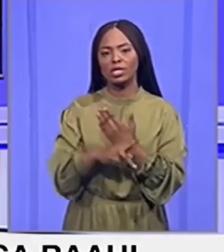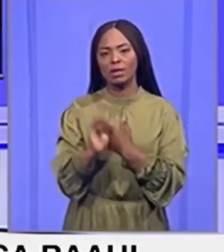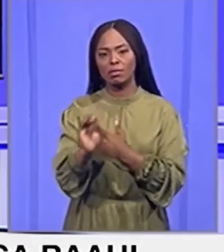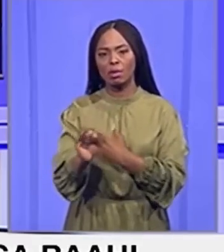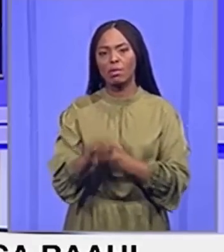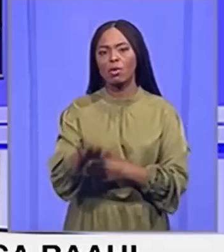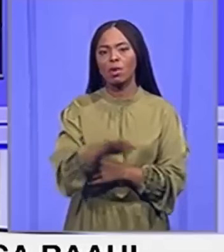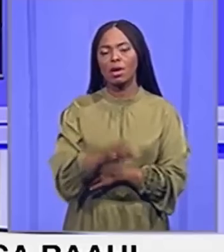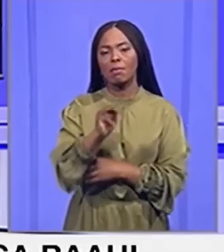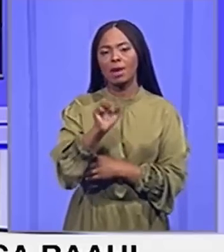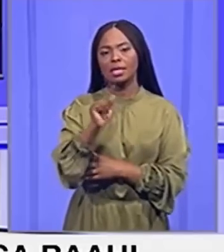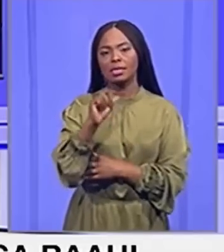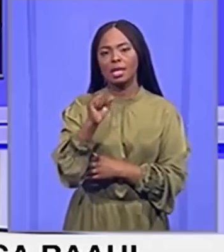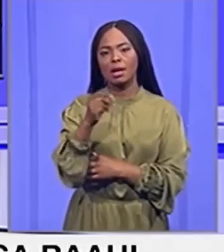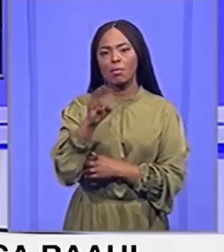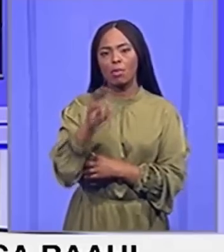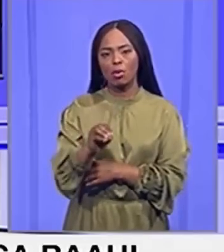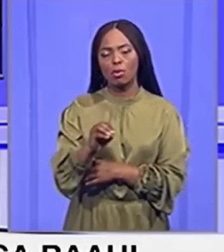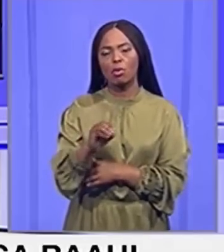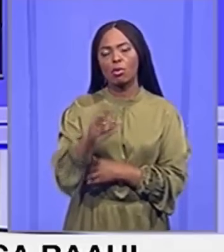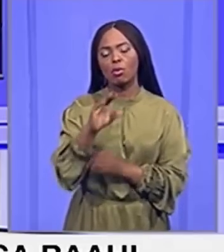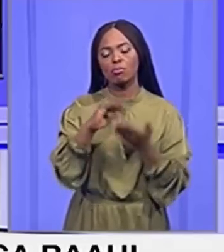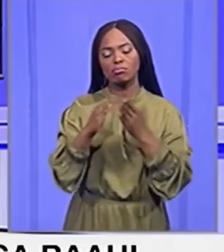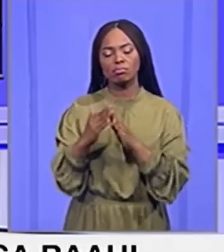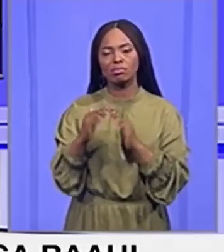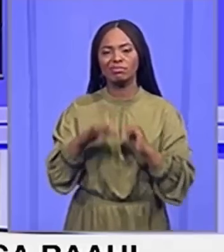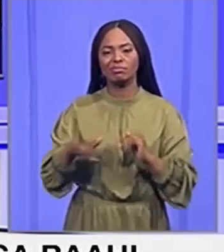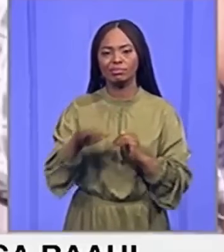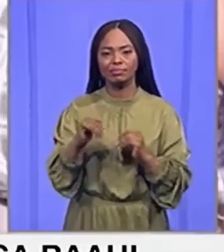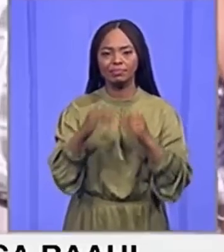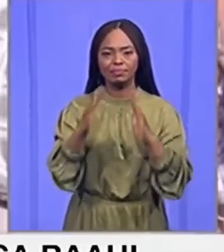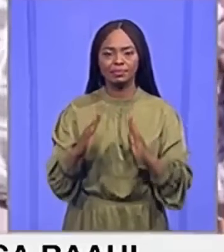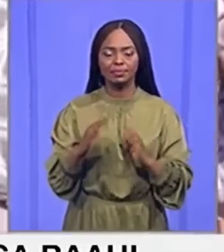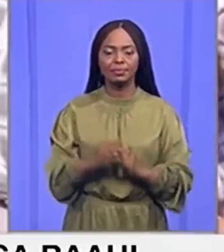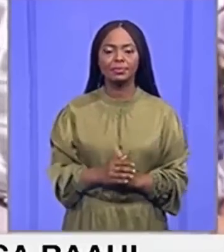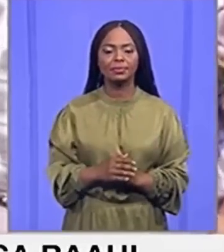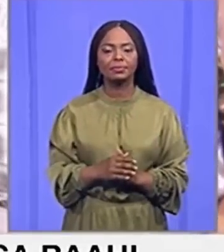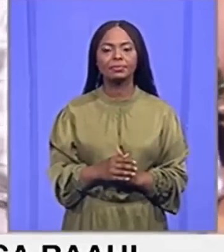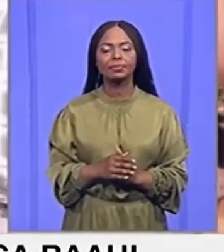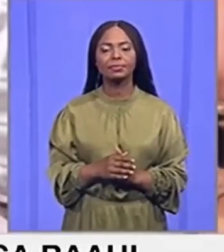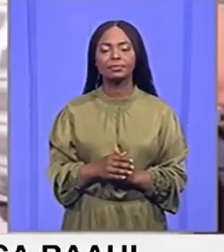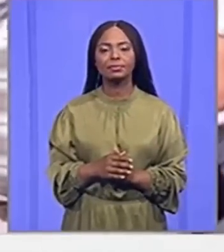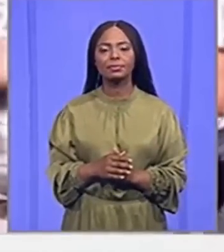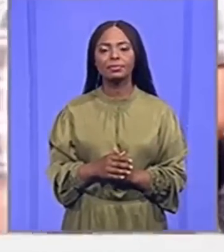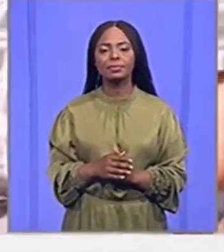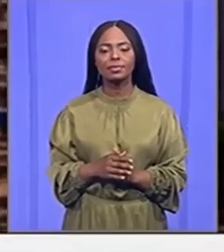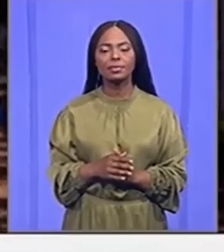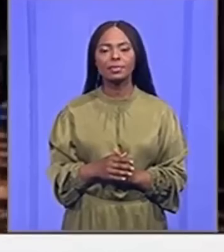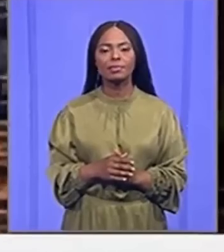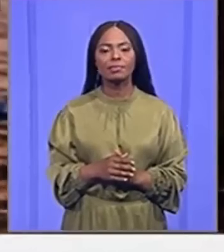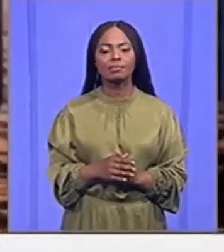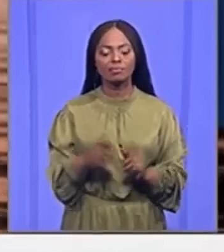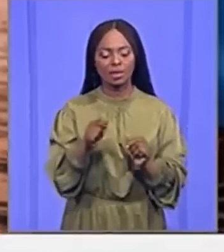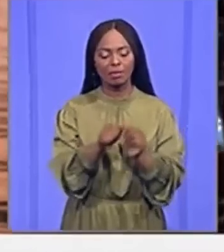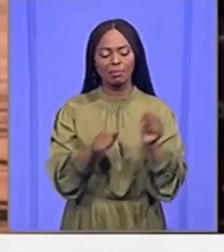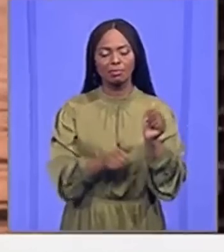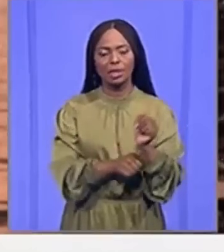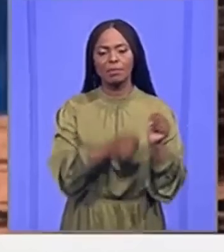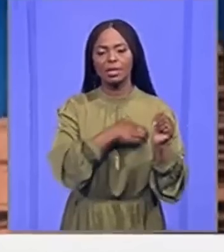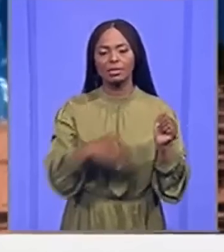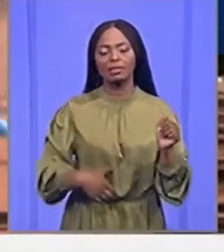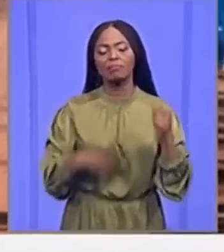Matsamo Communal Property Association. Motlatsa mopresidente o etetse mapolasi a mmalwa a o